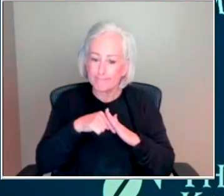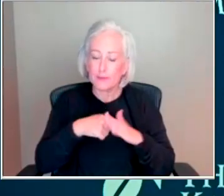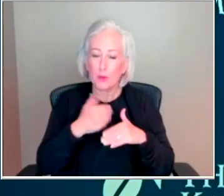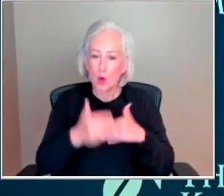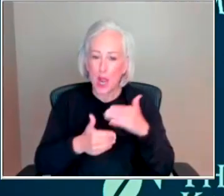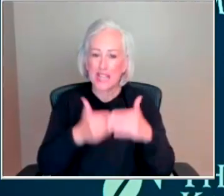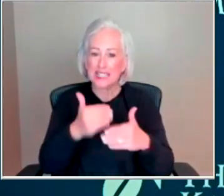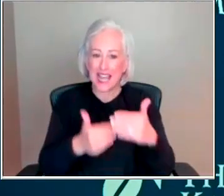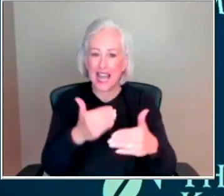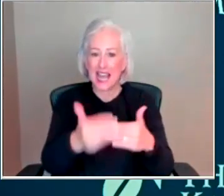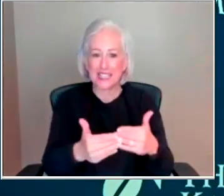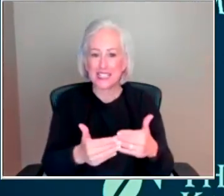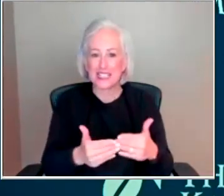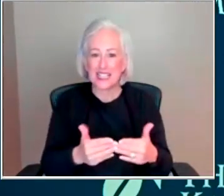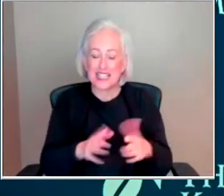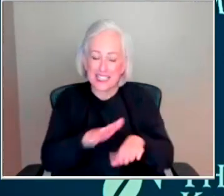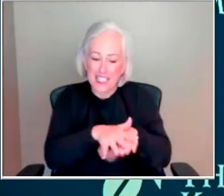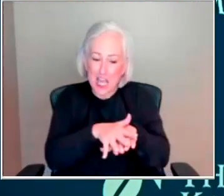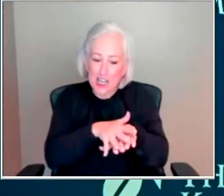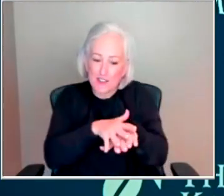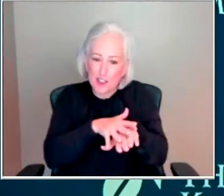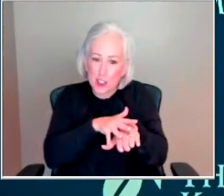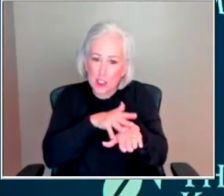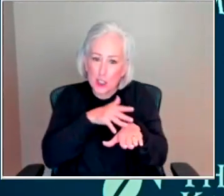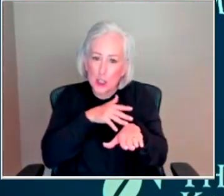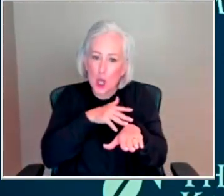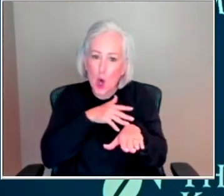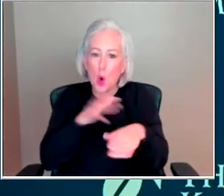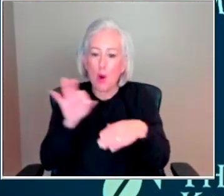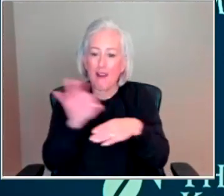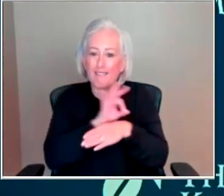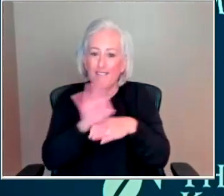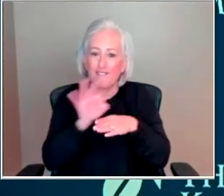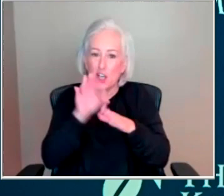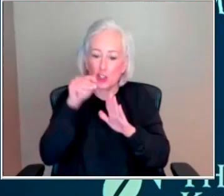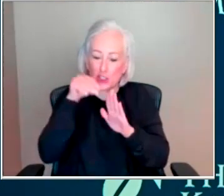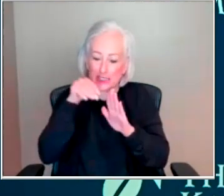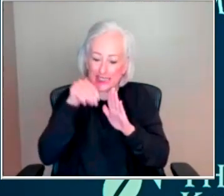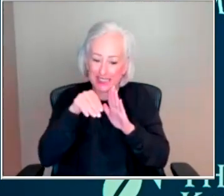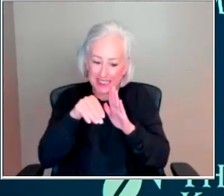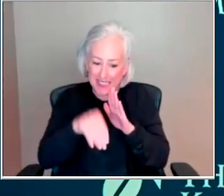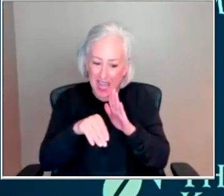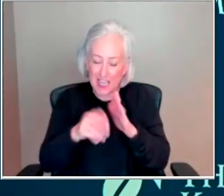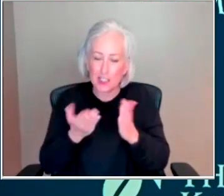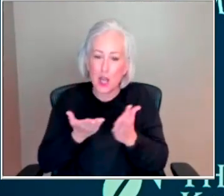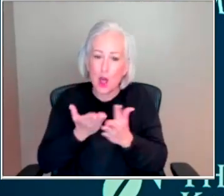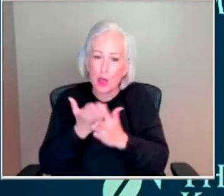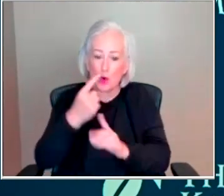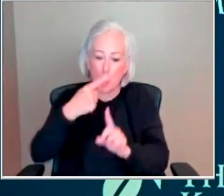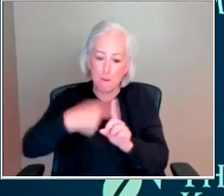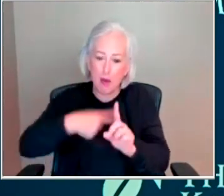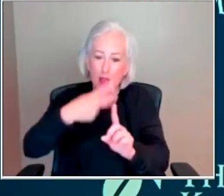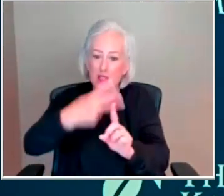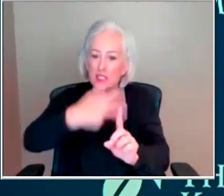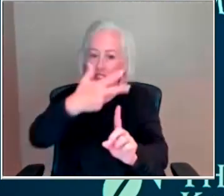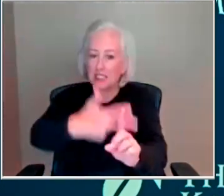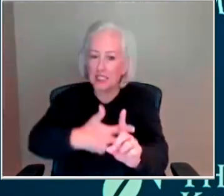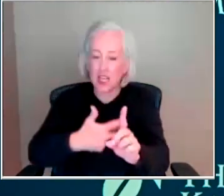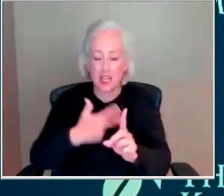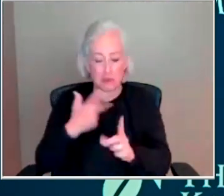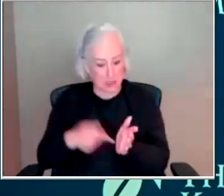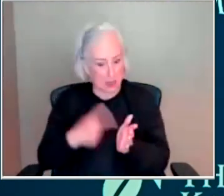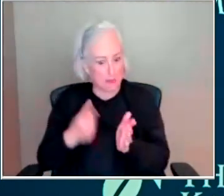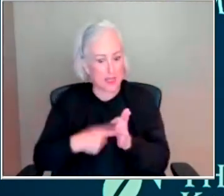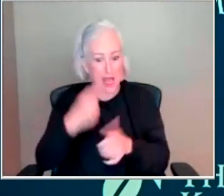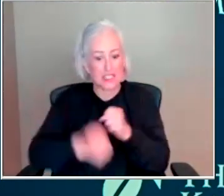burn where you have sort of gradual declines in your functional status that happen over months and sometimes years. So it's